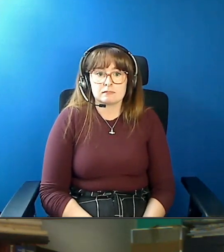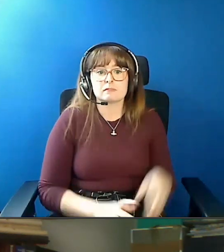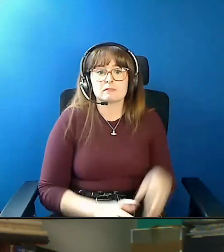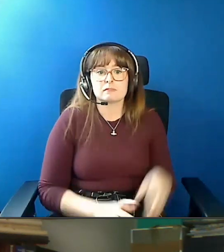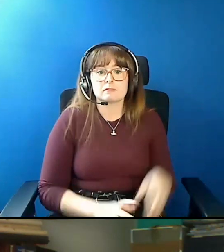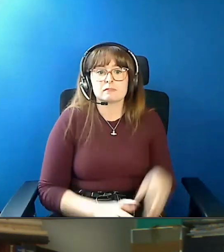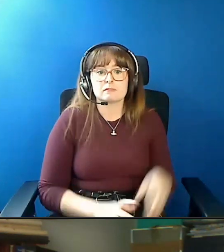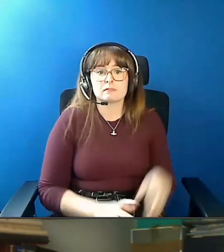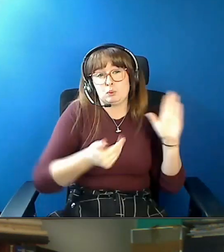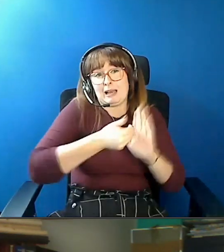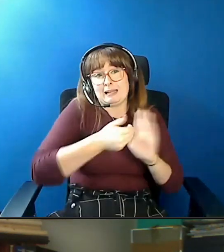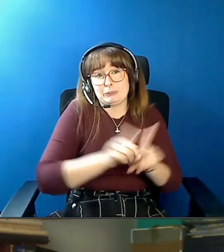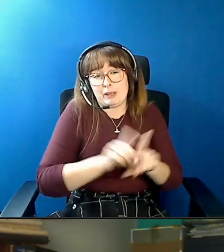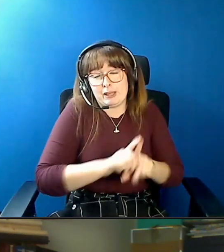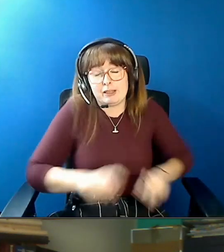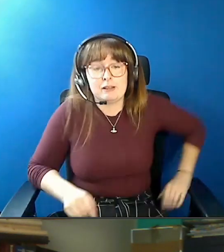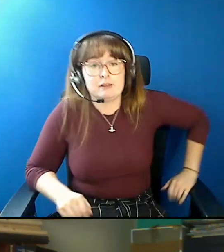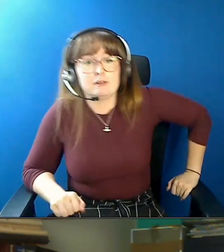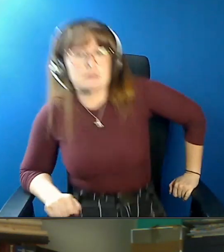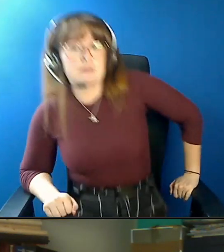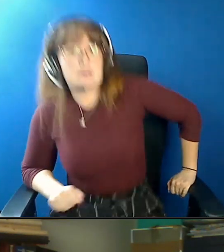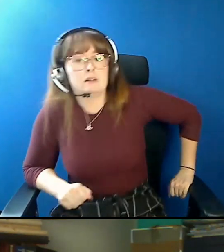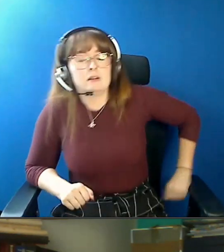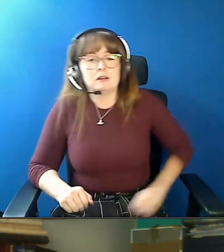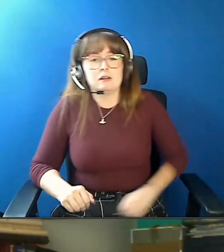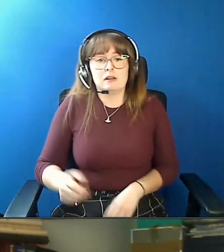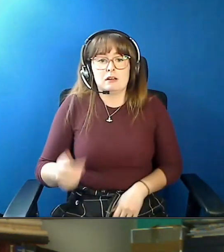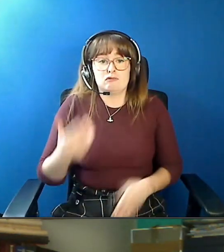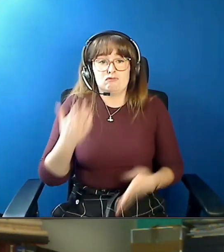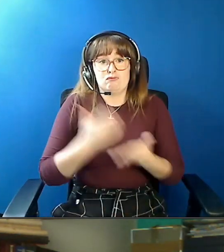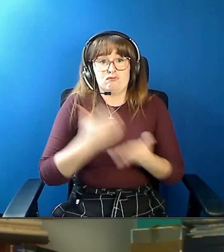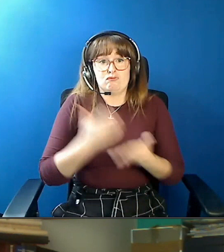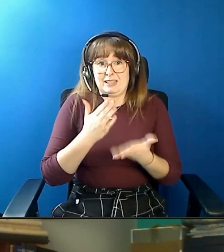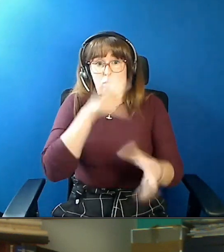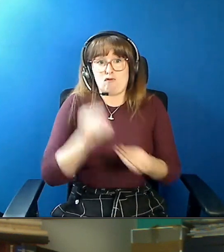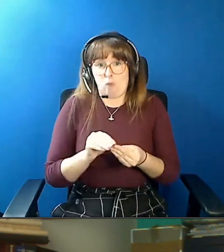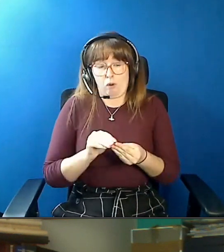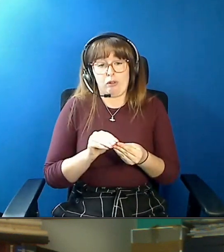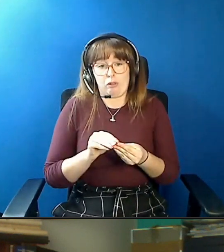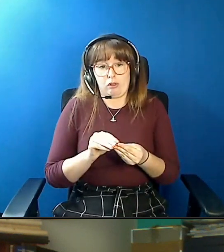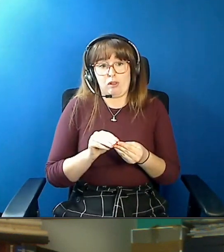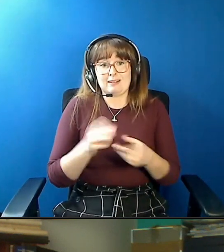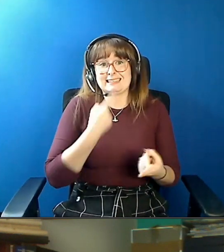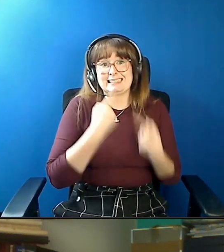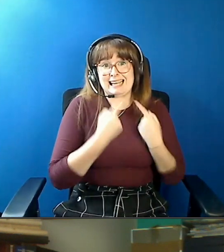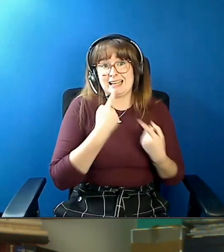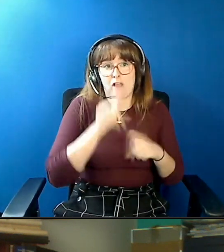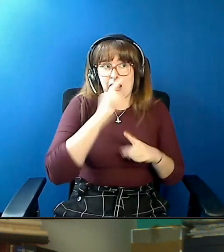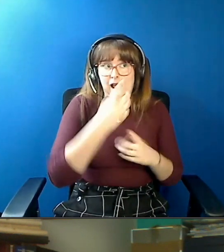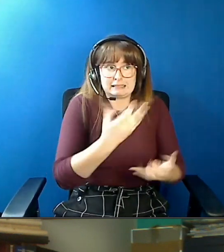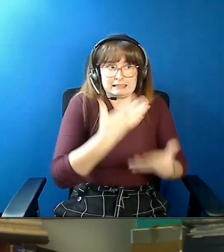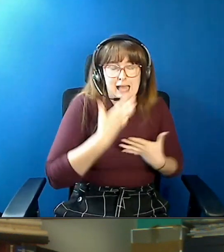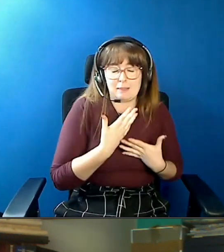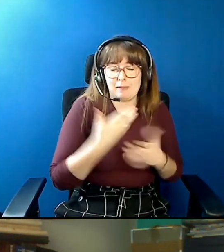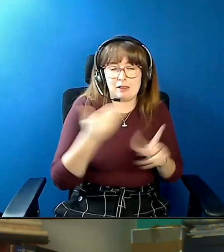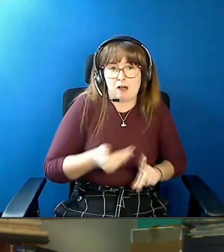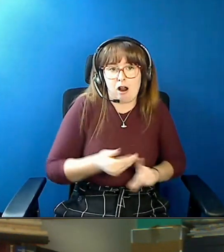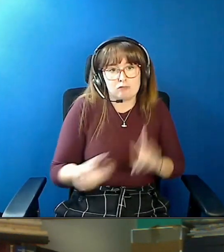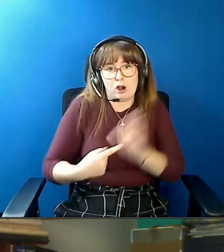saying there, Sean, thank you. I would say ultimately, data can't tell you what your targets and priorities